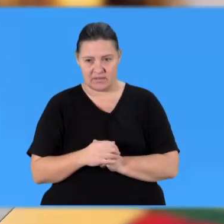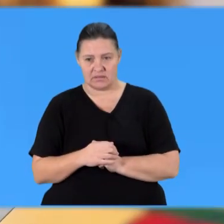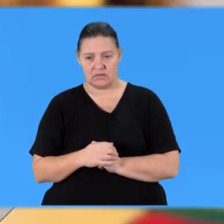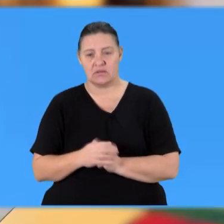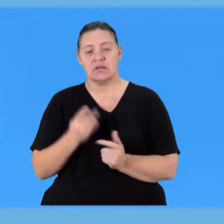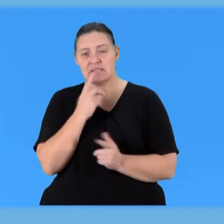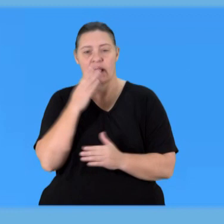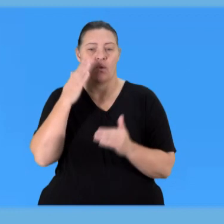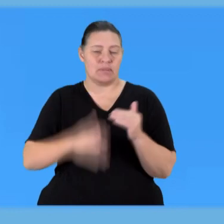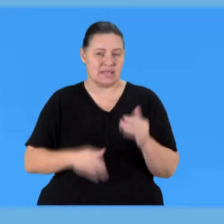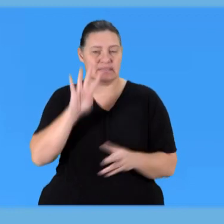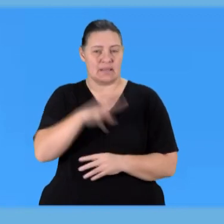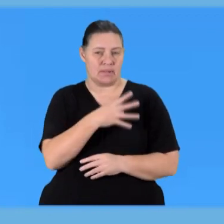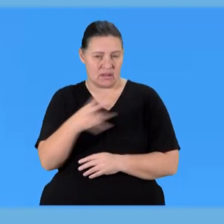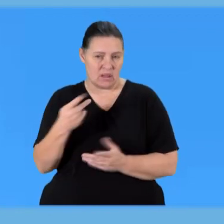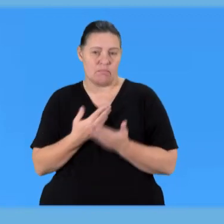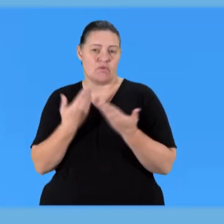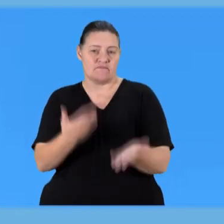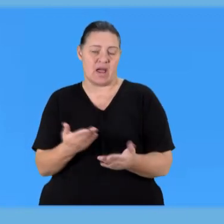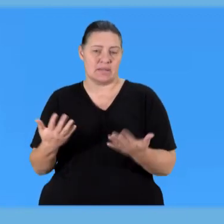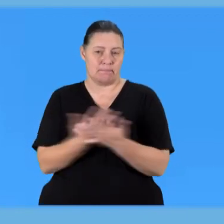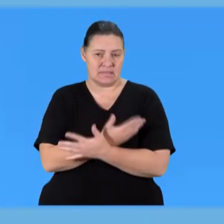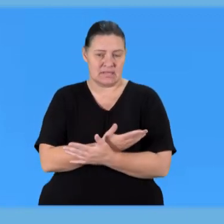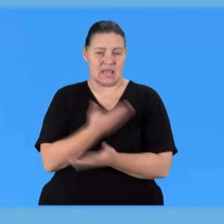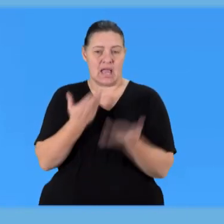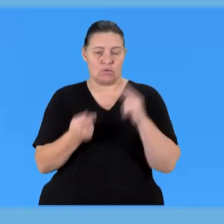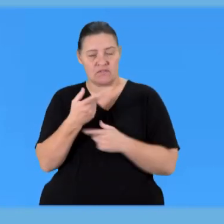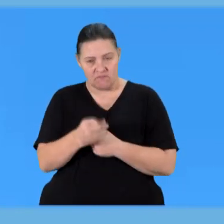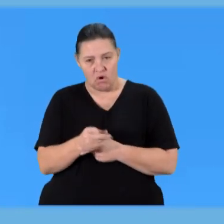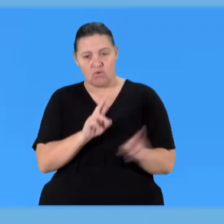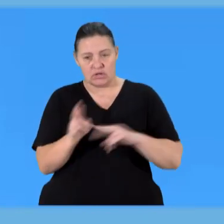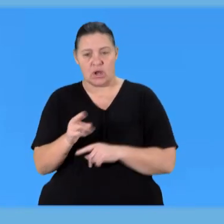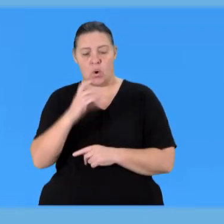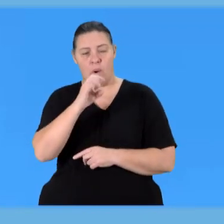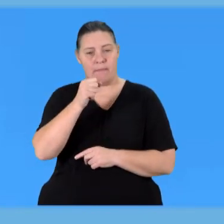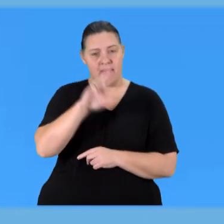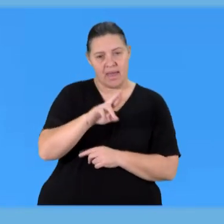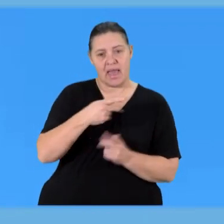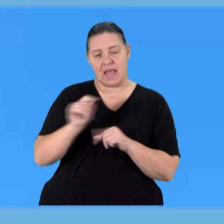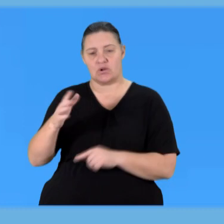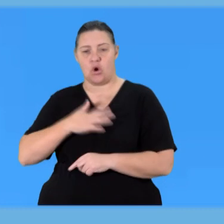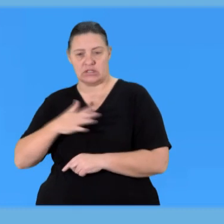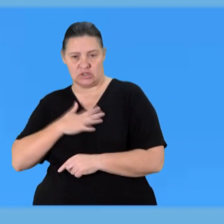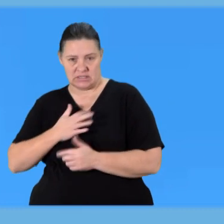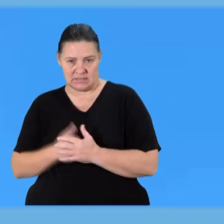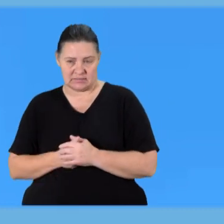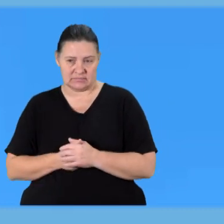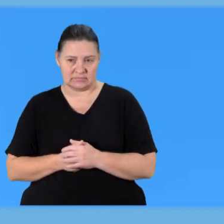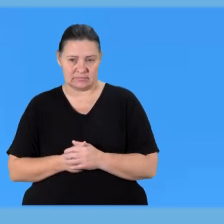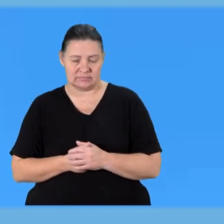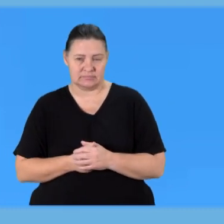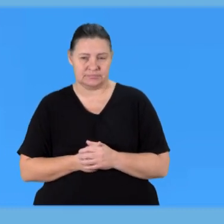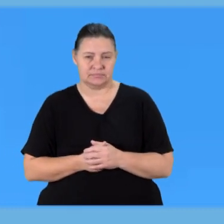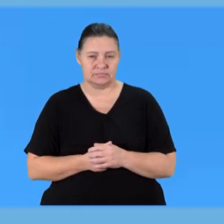the question says, complete the table by providing the missing equation for the reaction between copper and oxygen. So if copper and oxygen, I